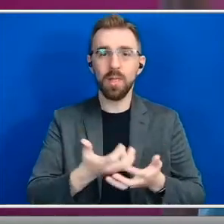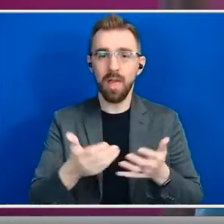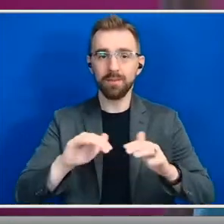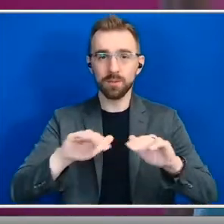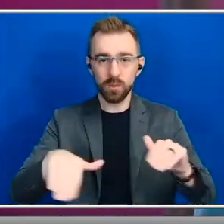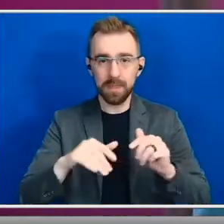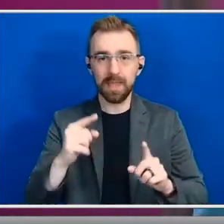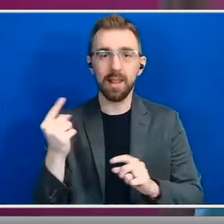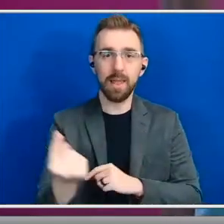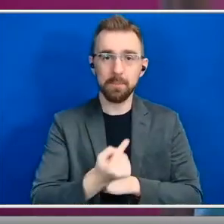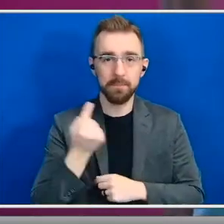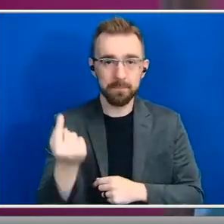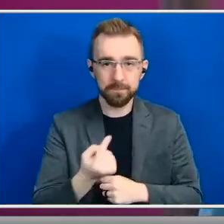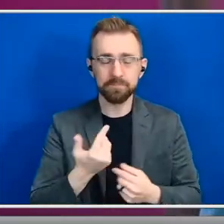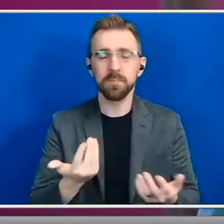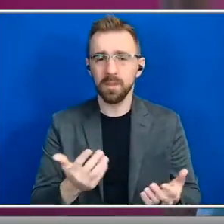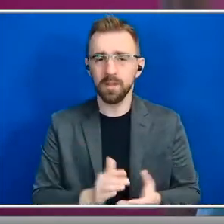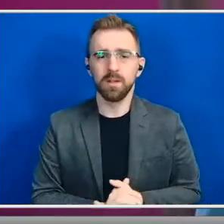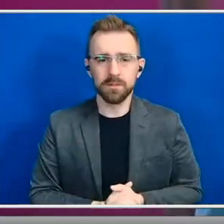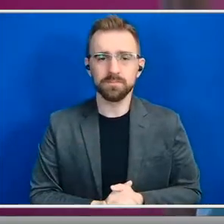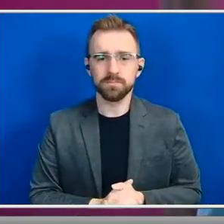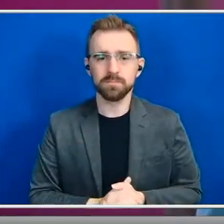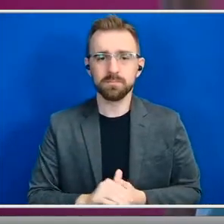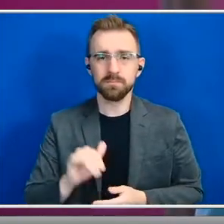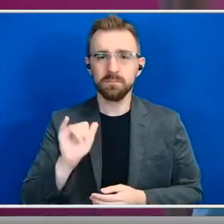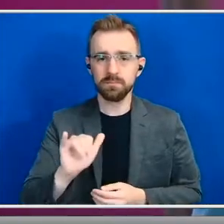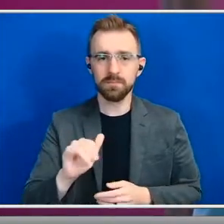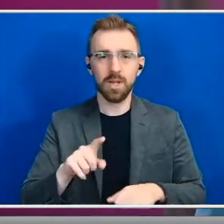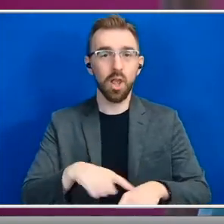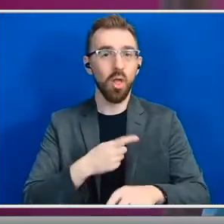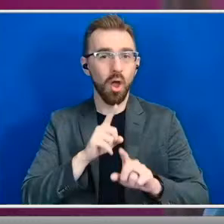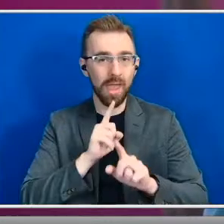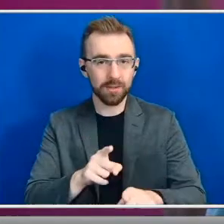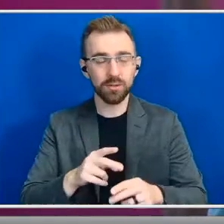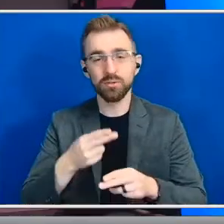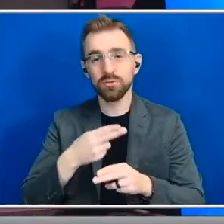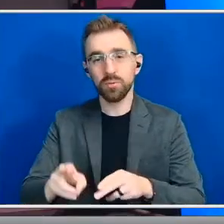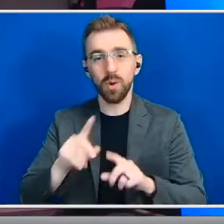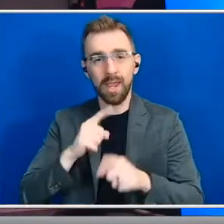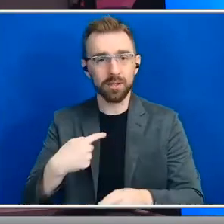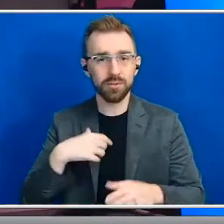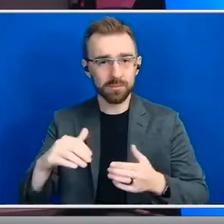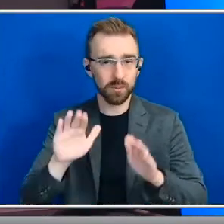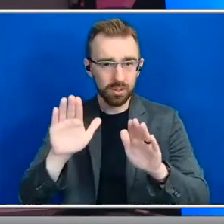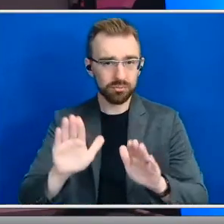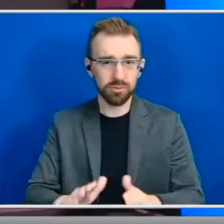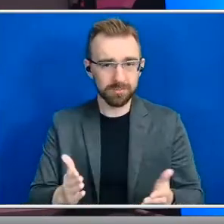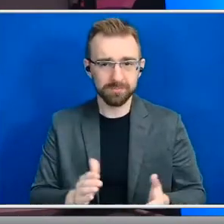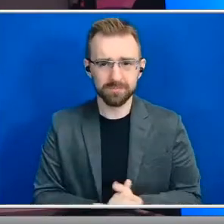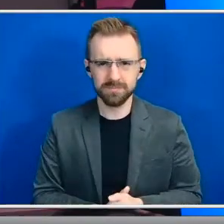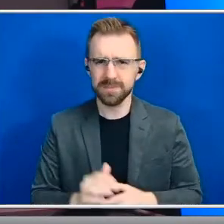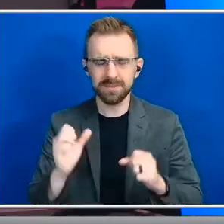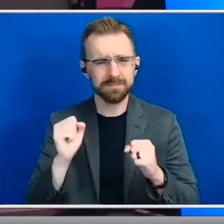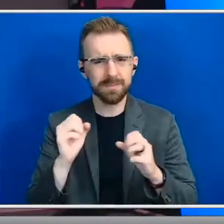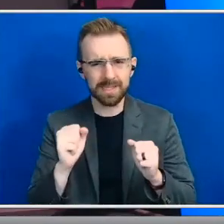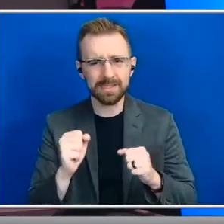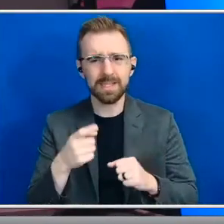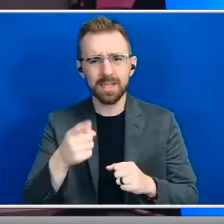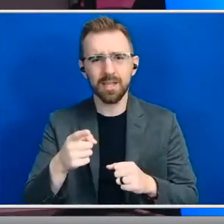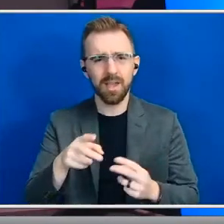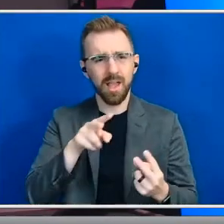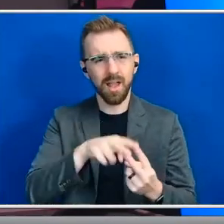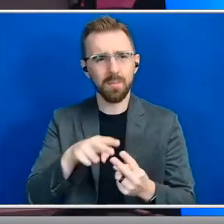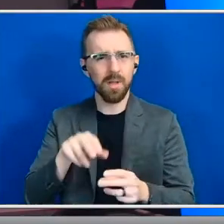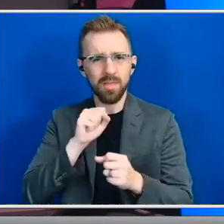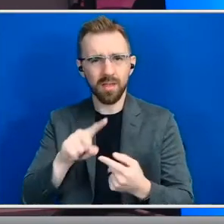forth. So that's the long answer. The short answer is I'm doing great. Which is amazing. And you are a couple that loves to play together.